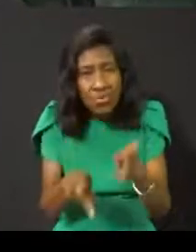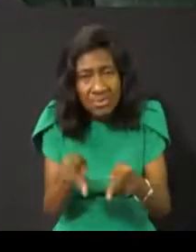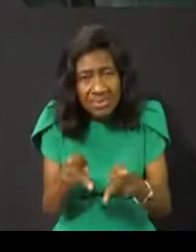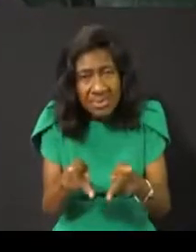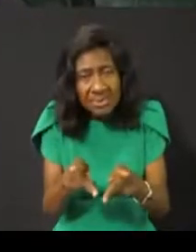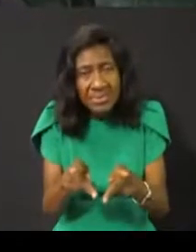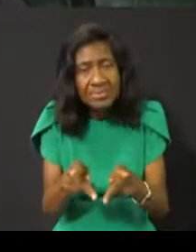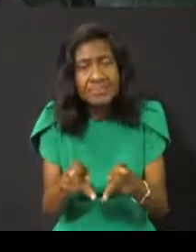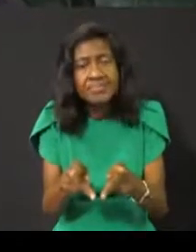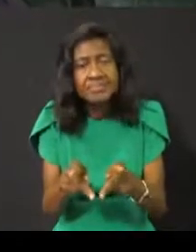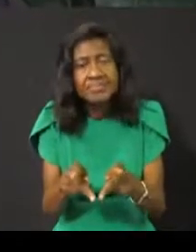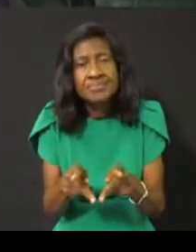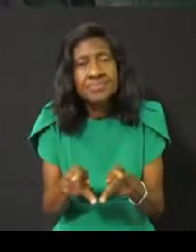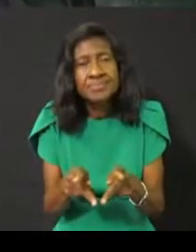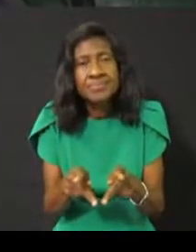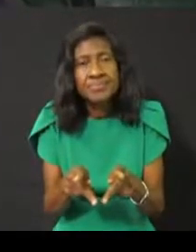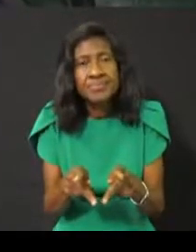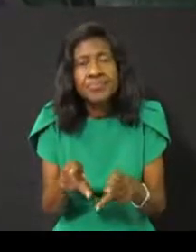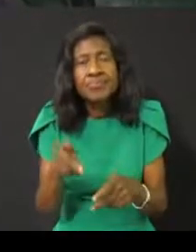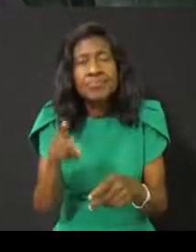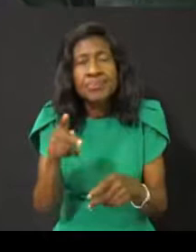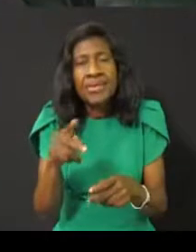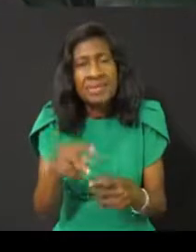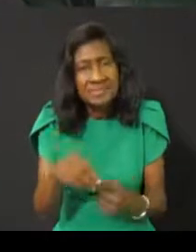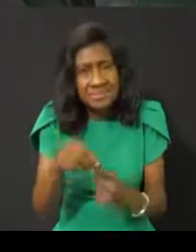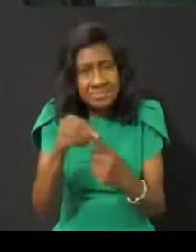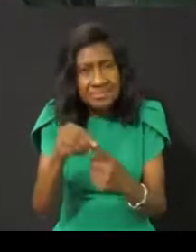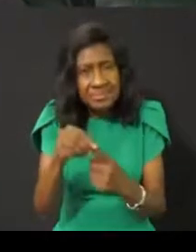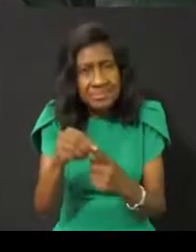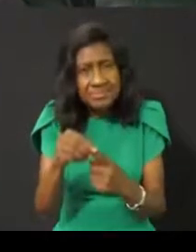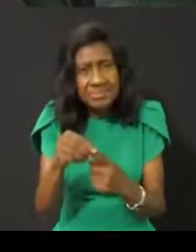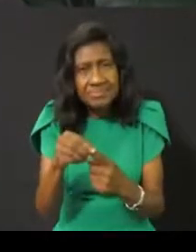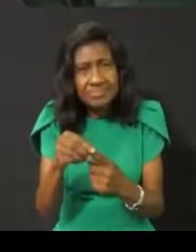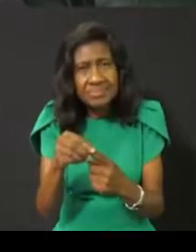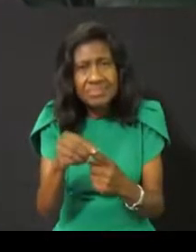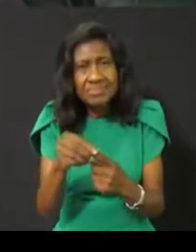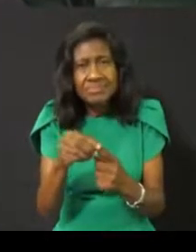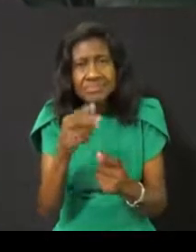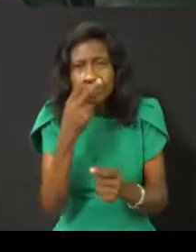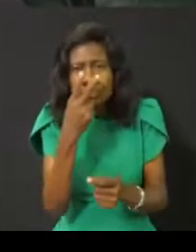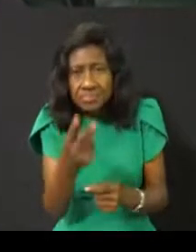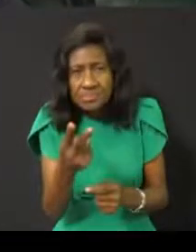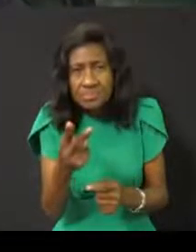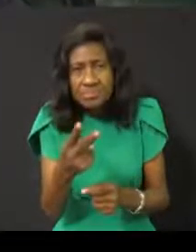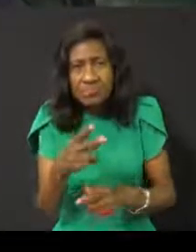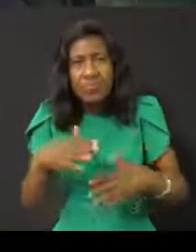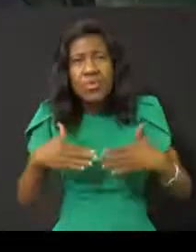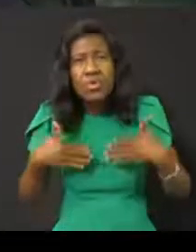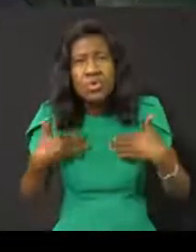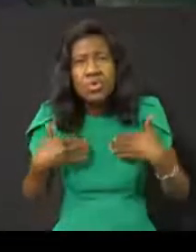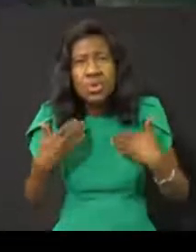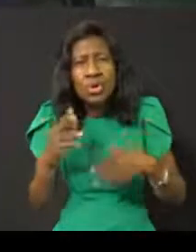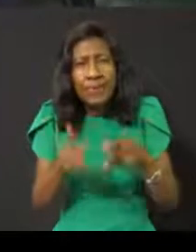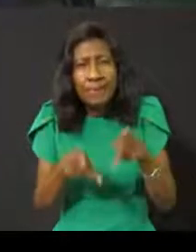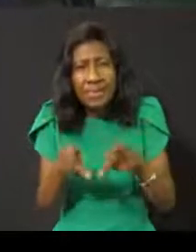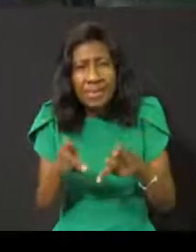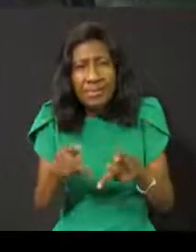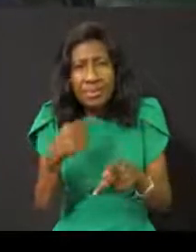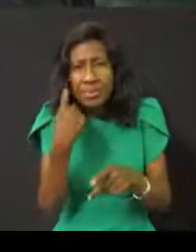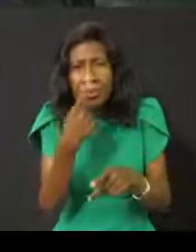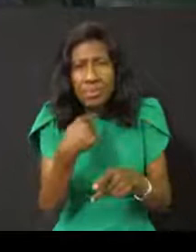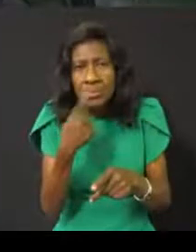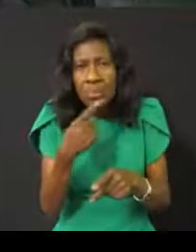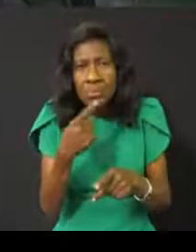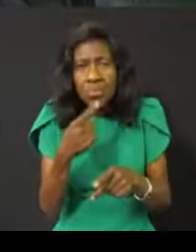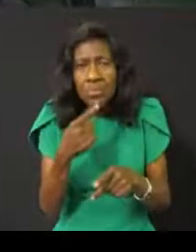that protection will be. In particular, we're really looking to the younger people who are in fact the most